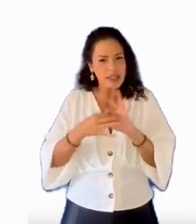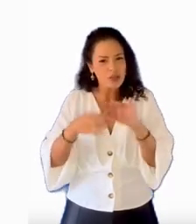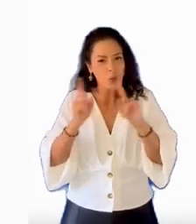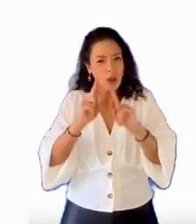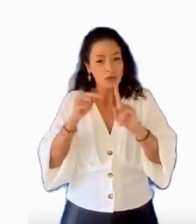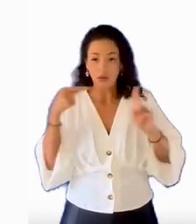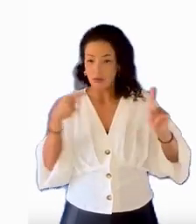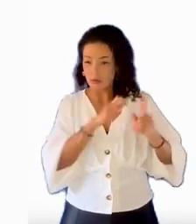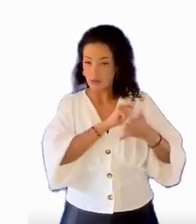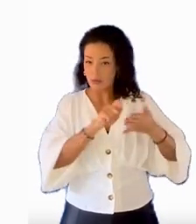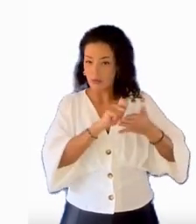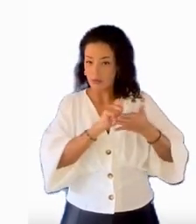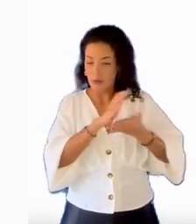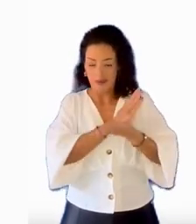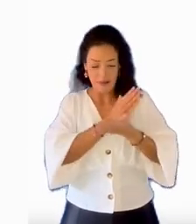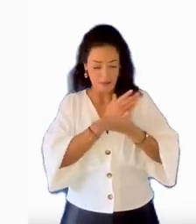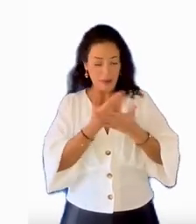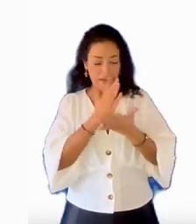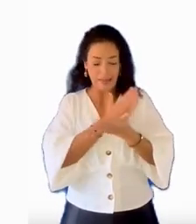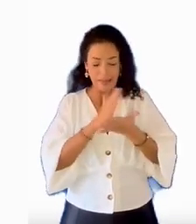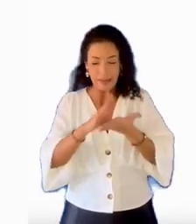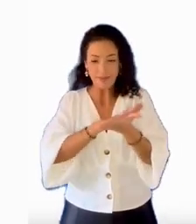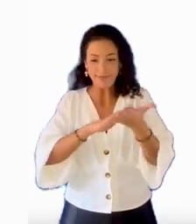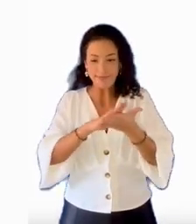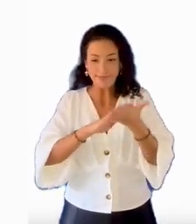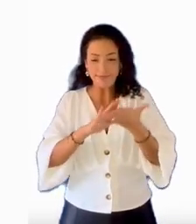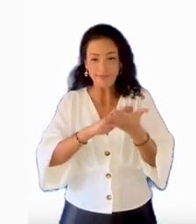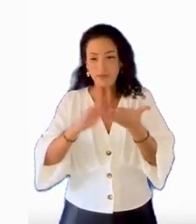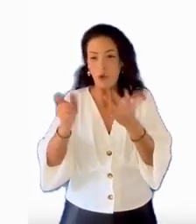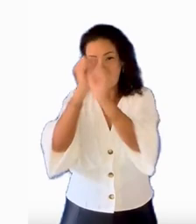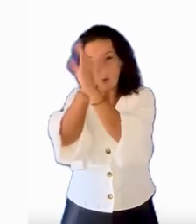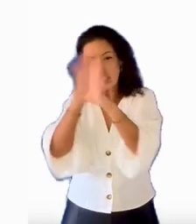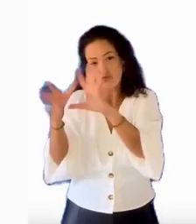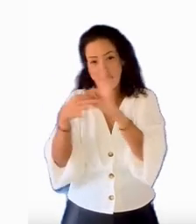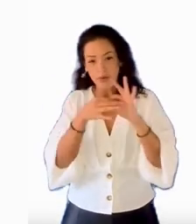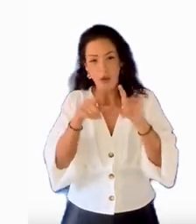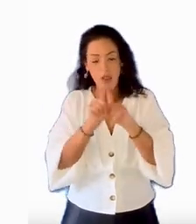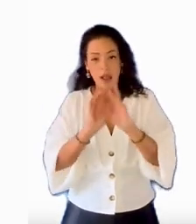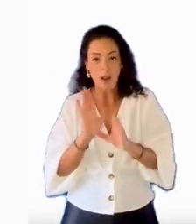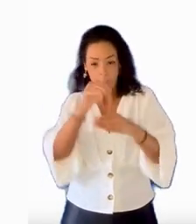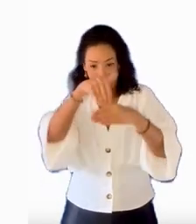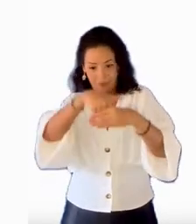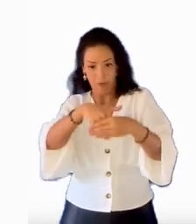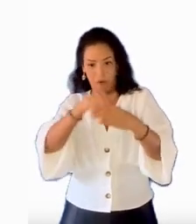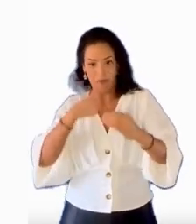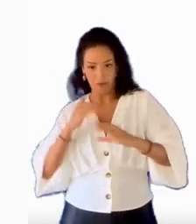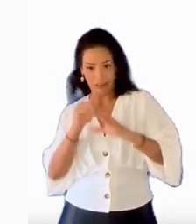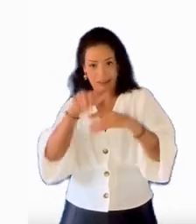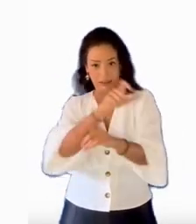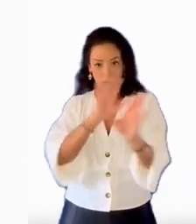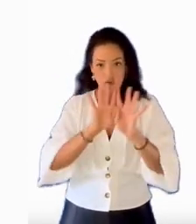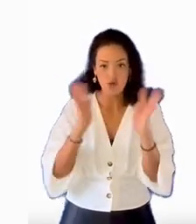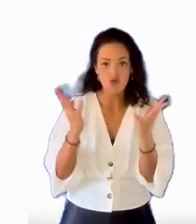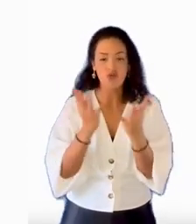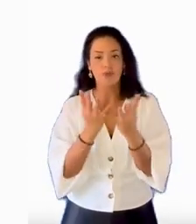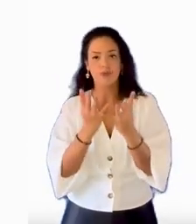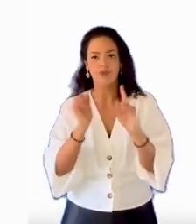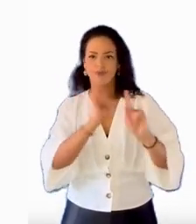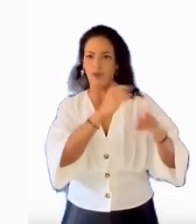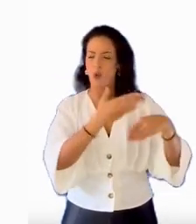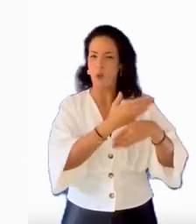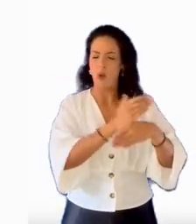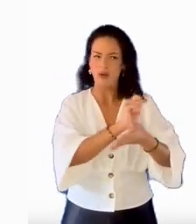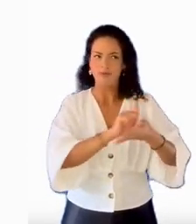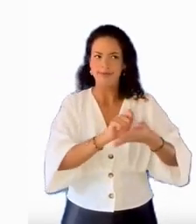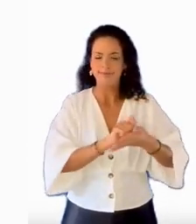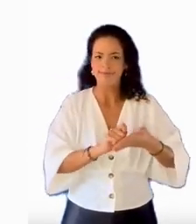also careful in highlighting its distinction from other related concepts, such as belonging and fitting in. In her work, she argues that as